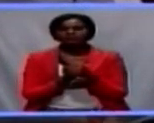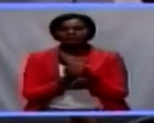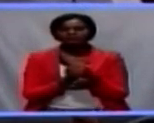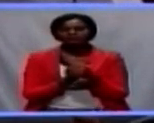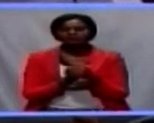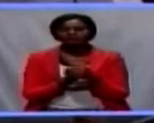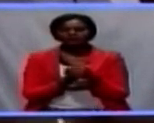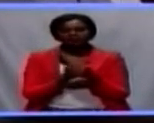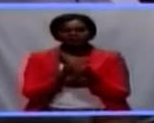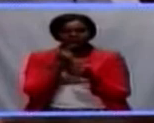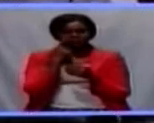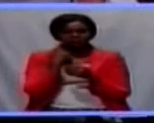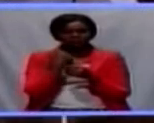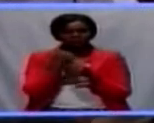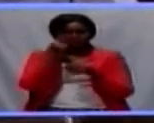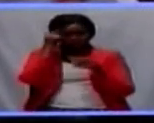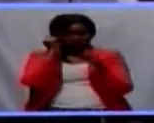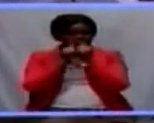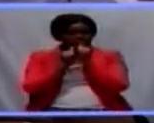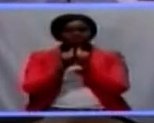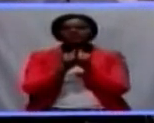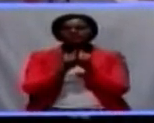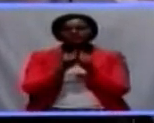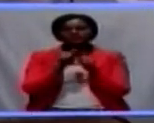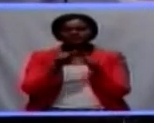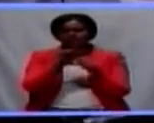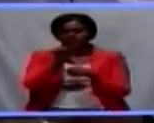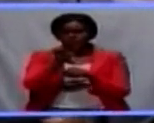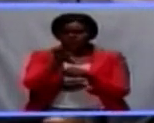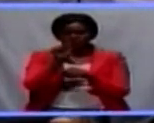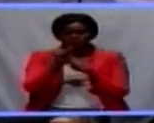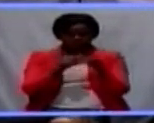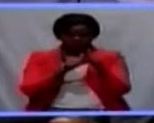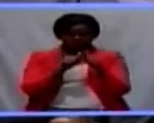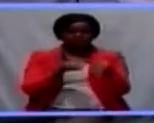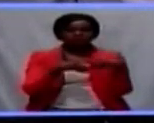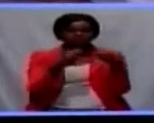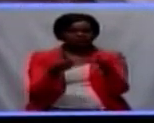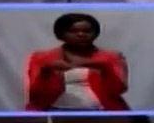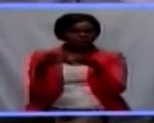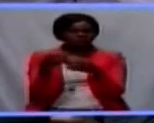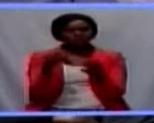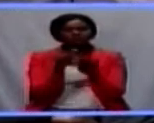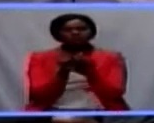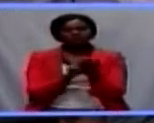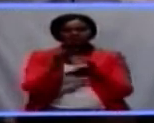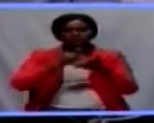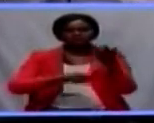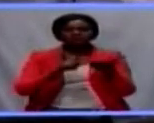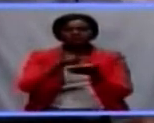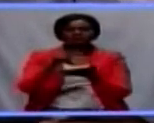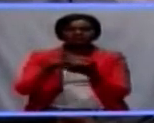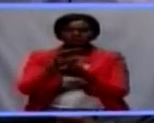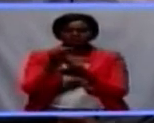ZRA actions are always guided by the provisions of the law. And taxpayers, or